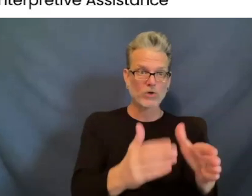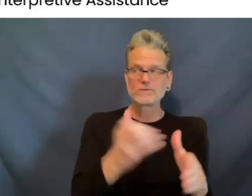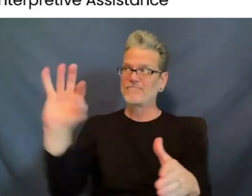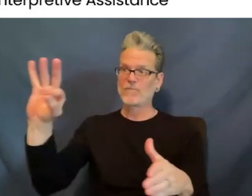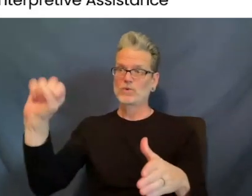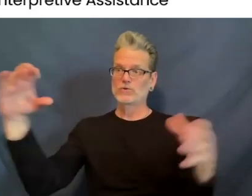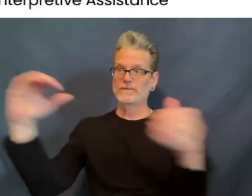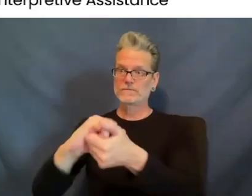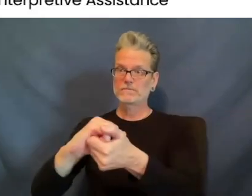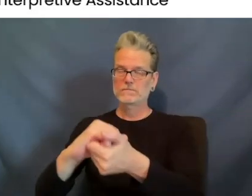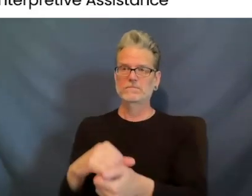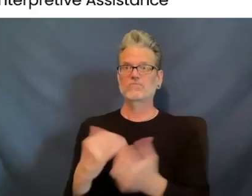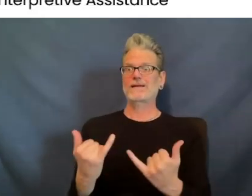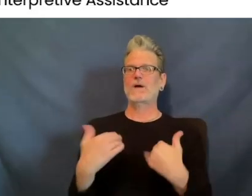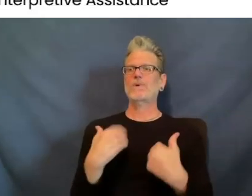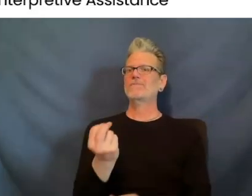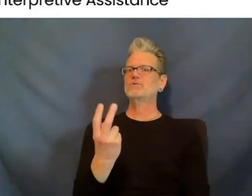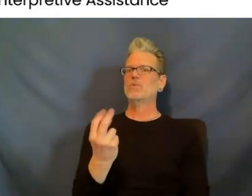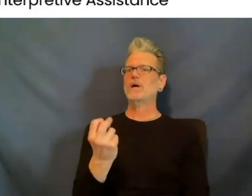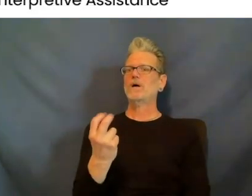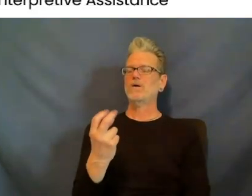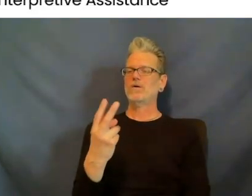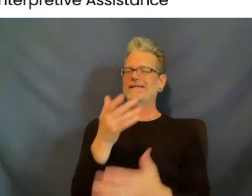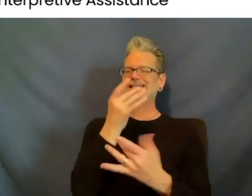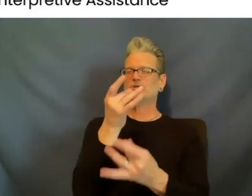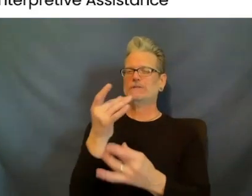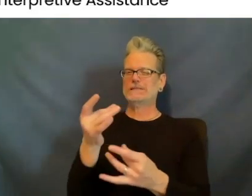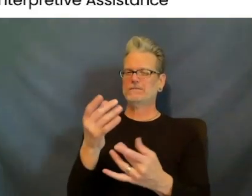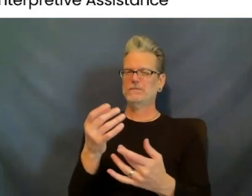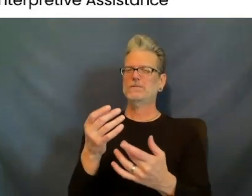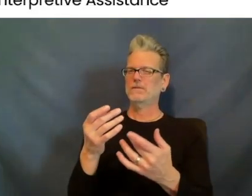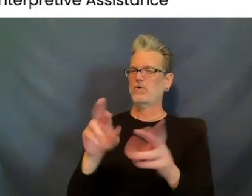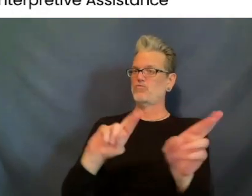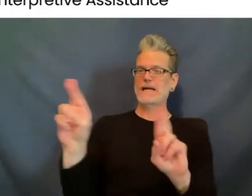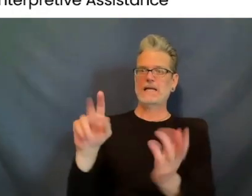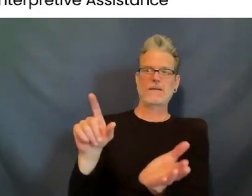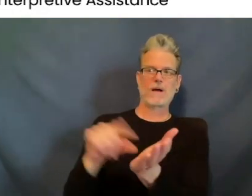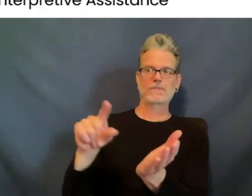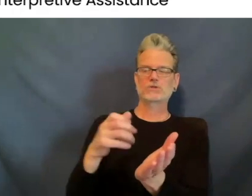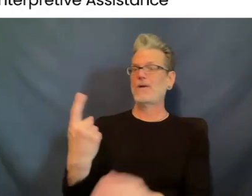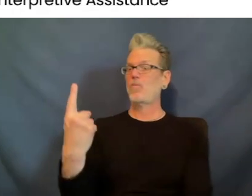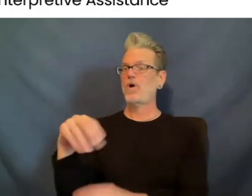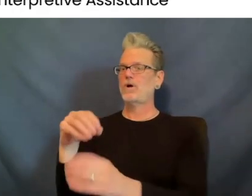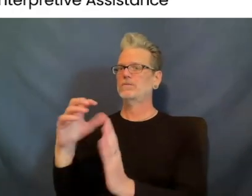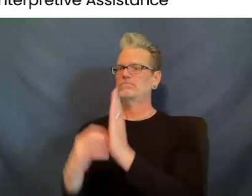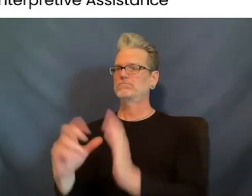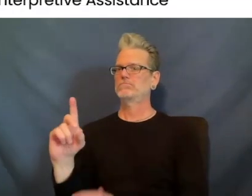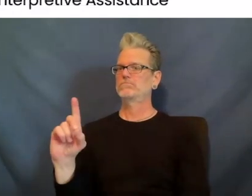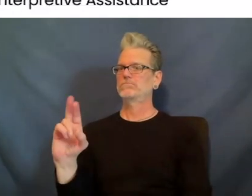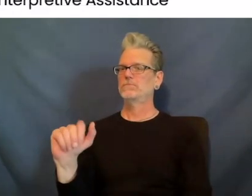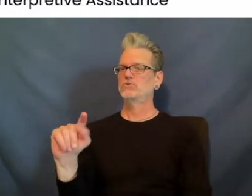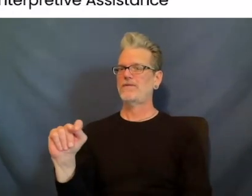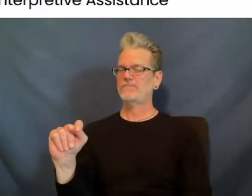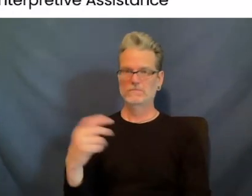have 12 outreach of interests that are ready to publish and one in draft form. We have been contacted by